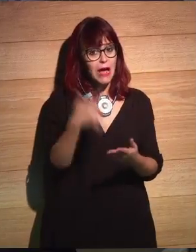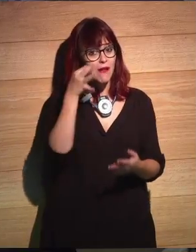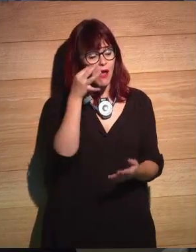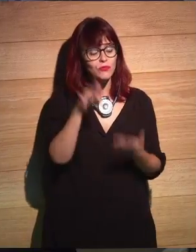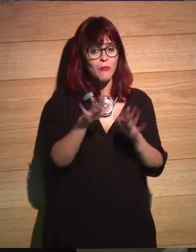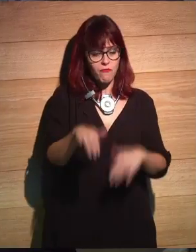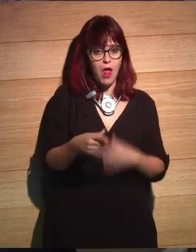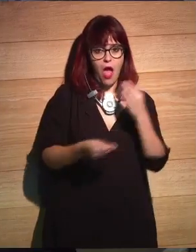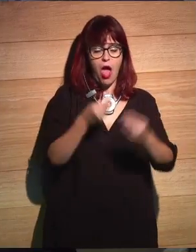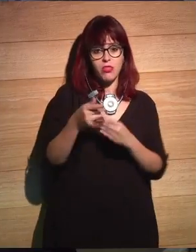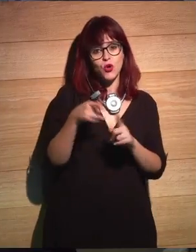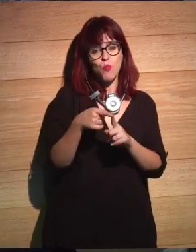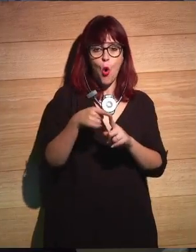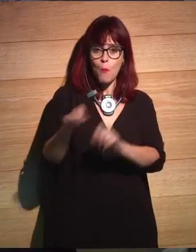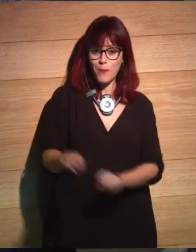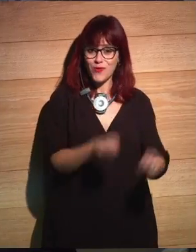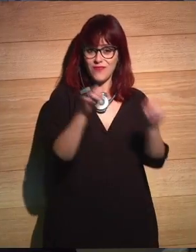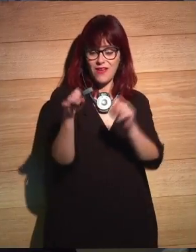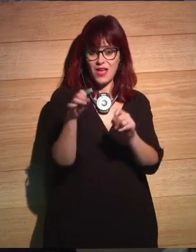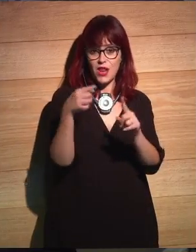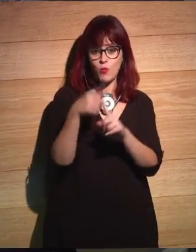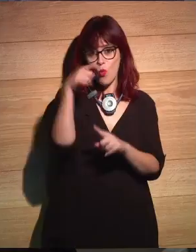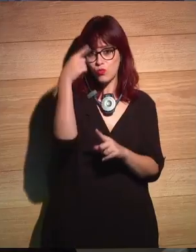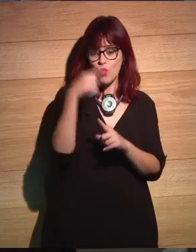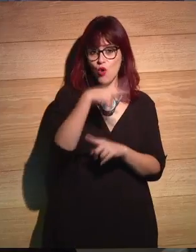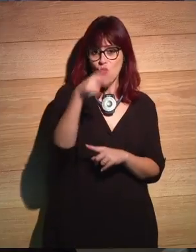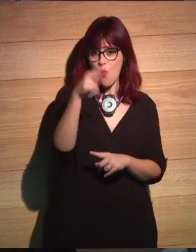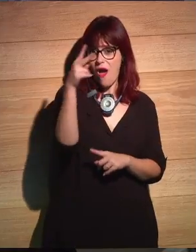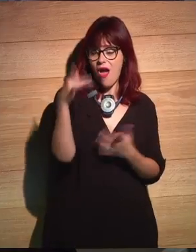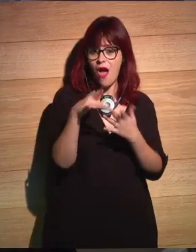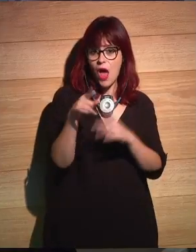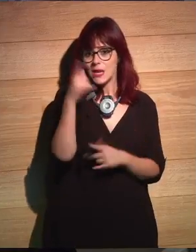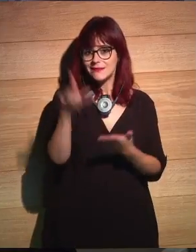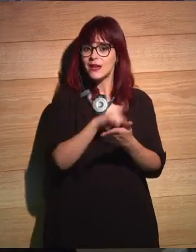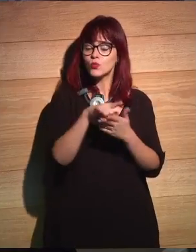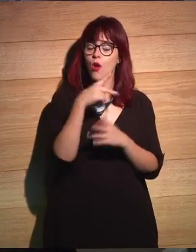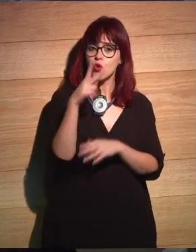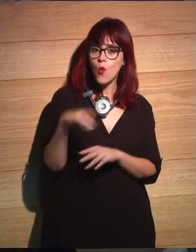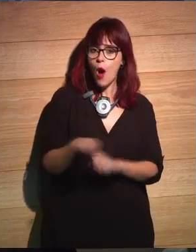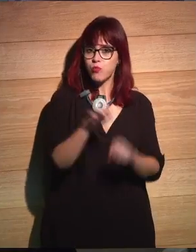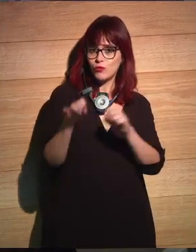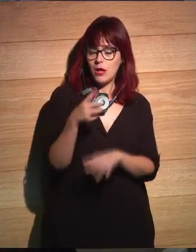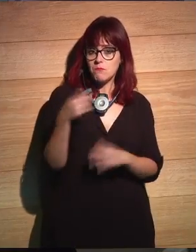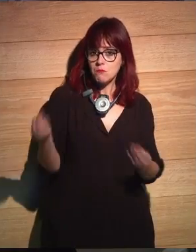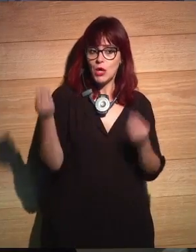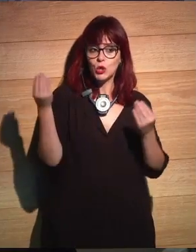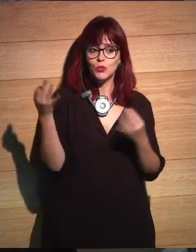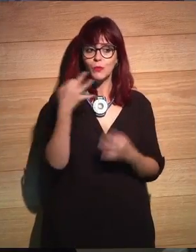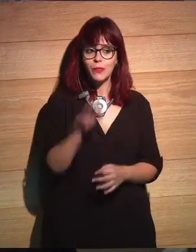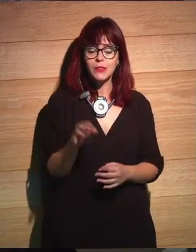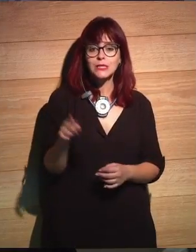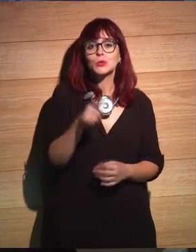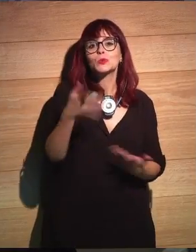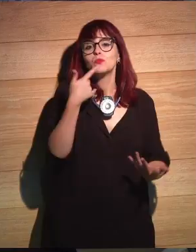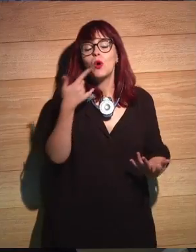Kersti, do you consider that fact makes you protect Norwegian literature and Norwegian